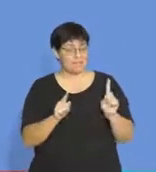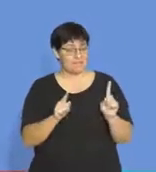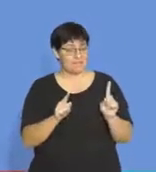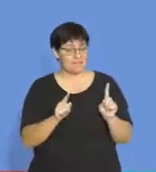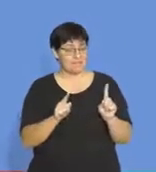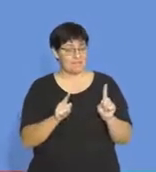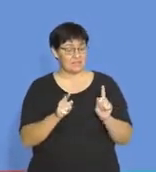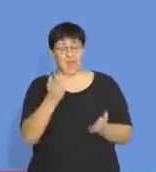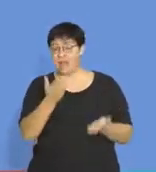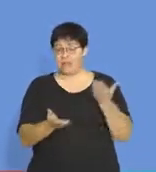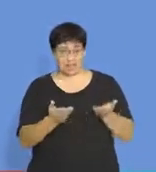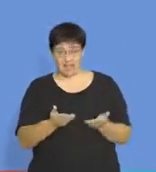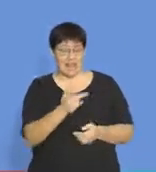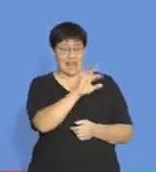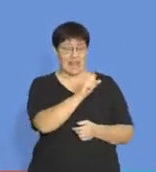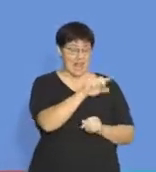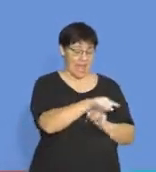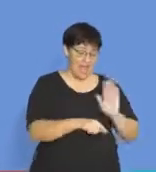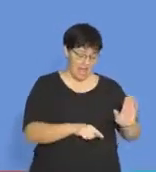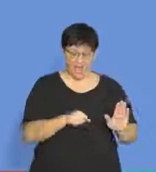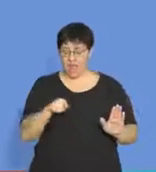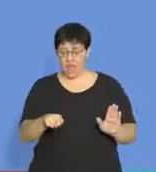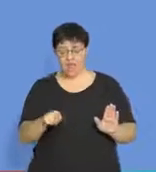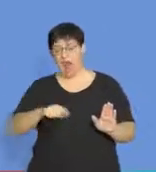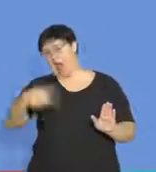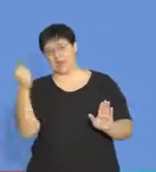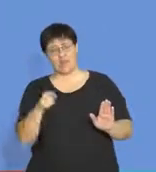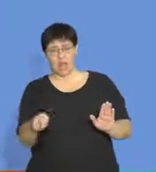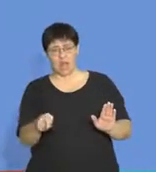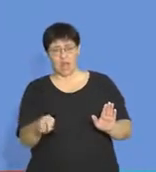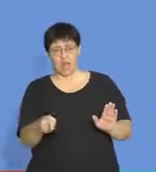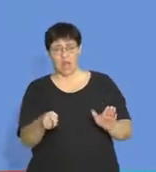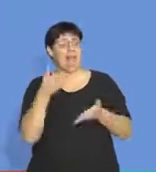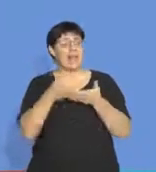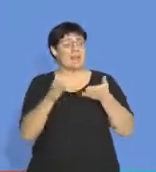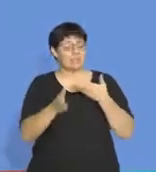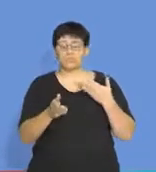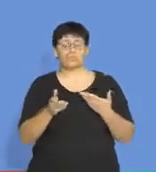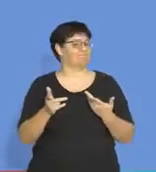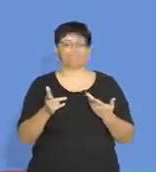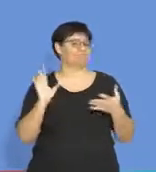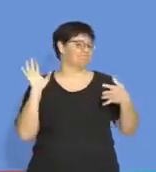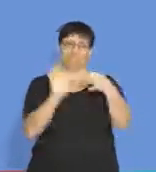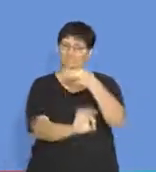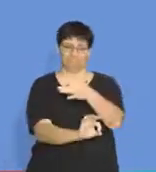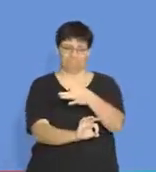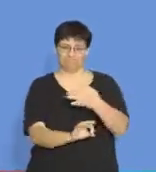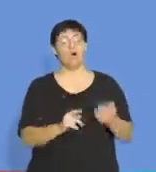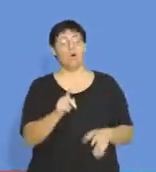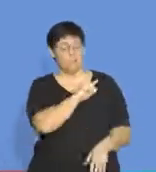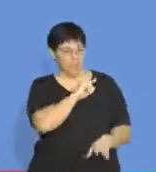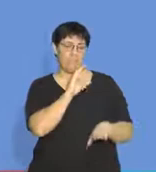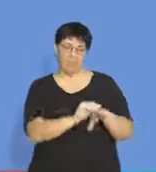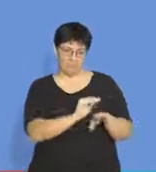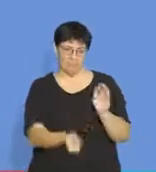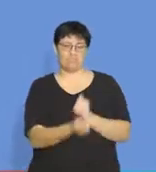I introduce an equation that is non-linear, please don't even think about elimination. I promise you, it's really going to